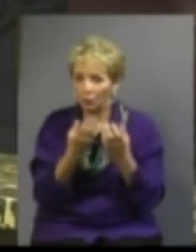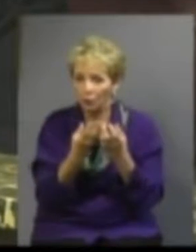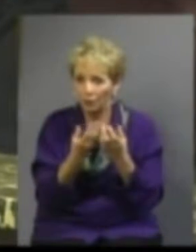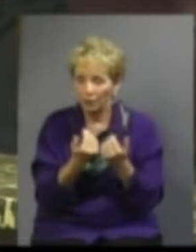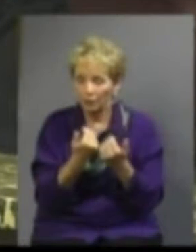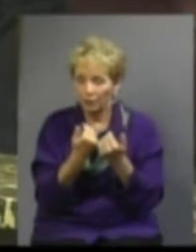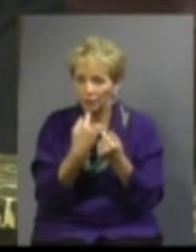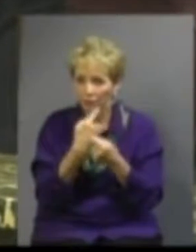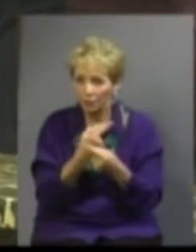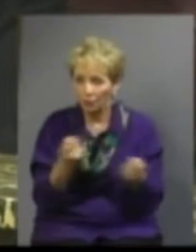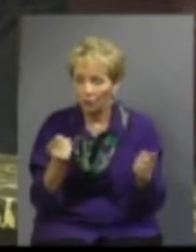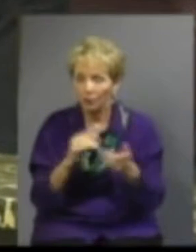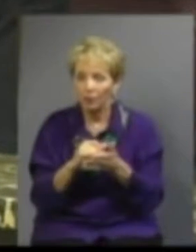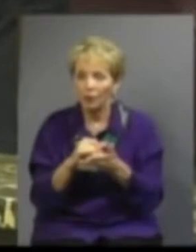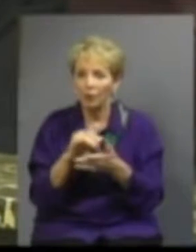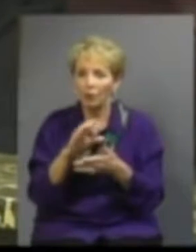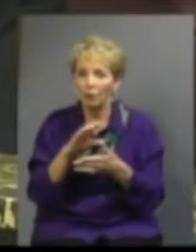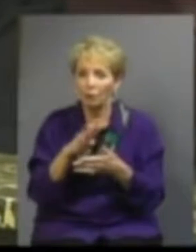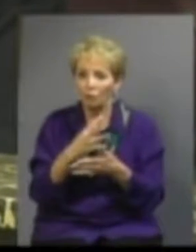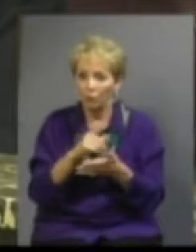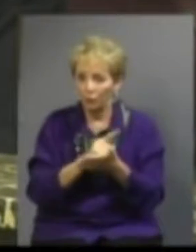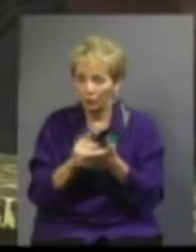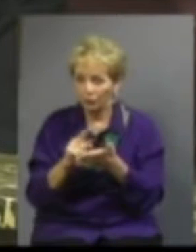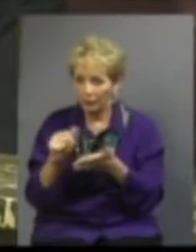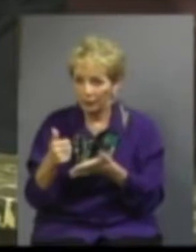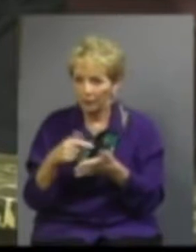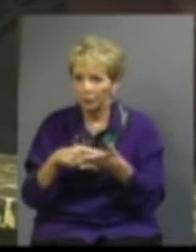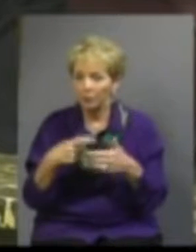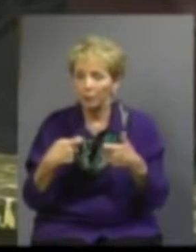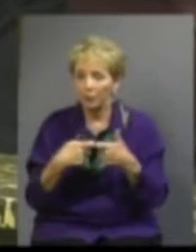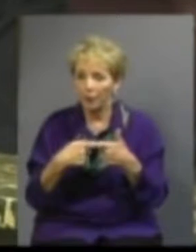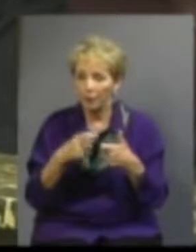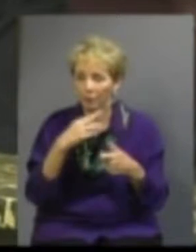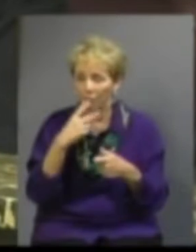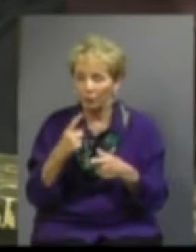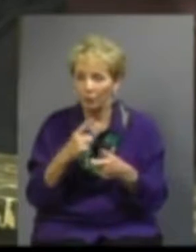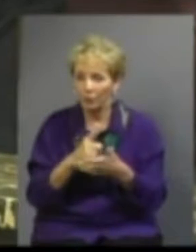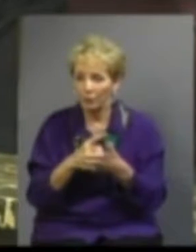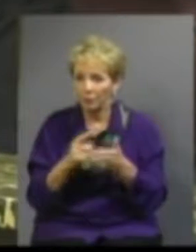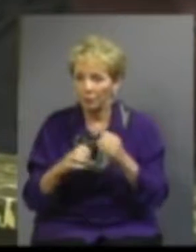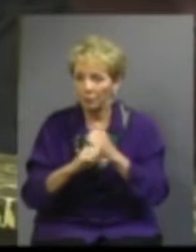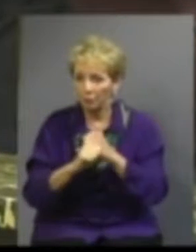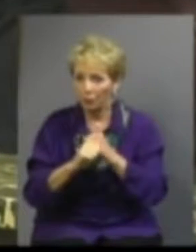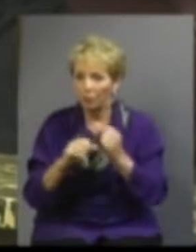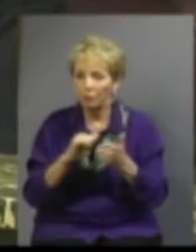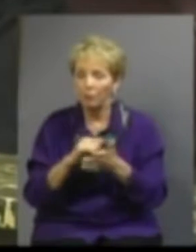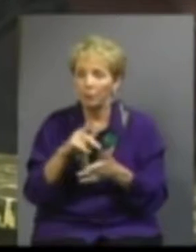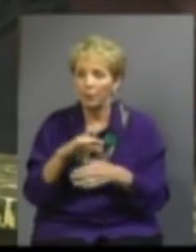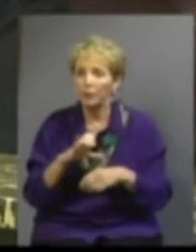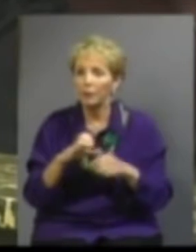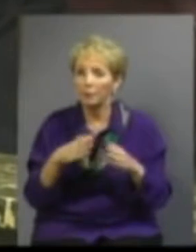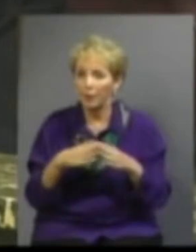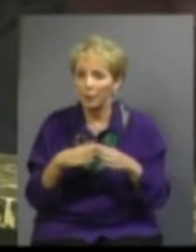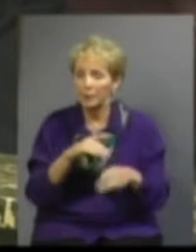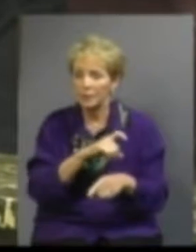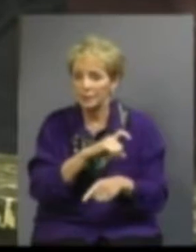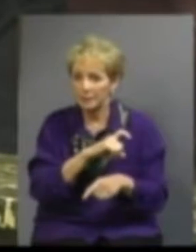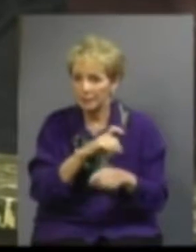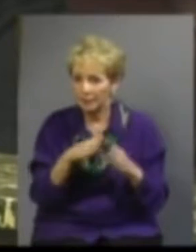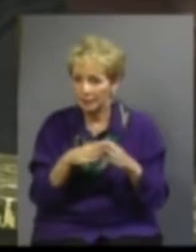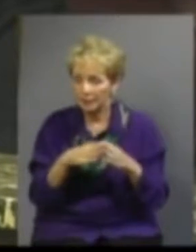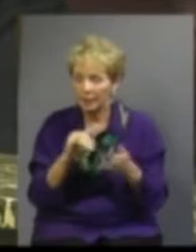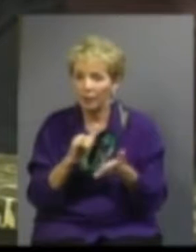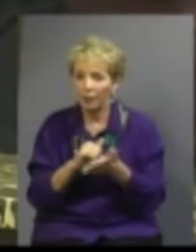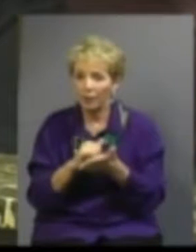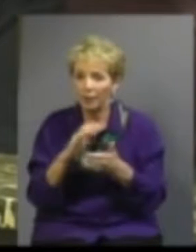that the week of October 4 through 10, Public Power Week is declared a week to promote North Carolina's public power cities and towns for their